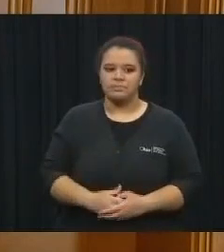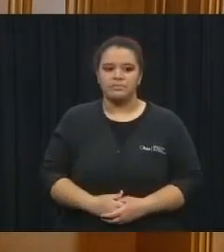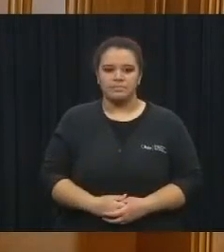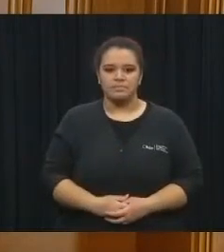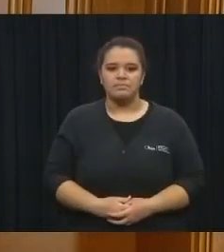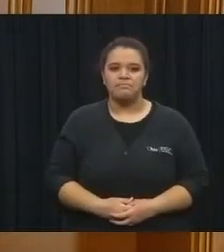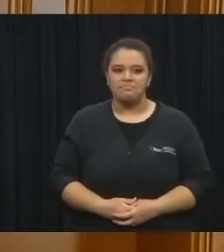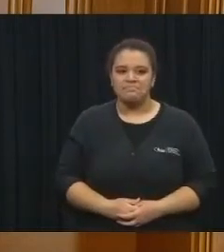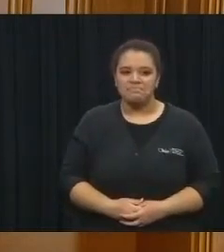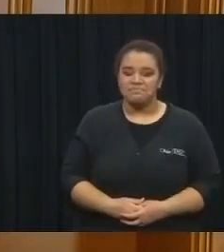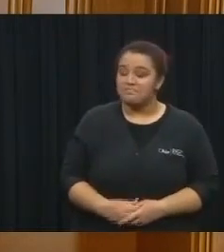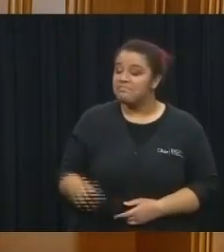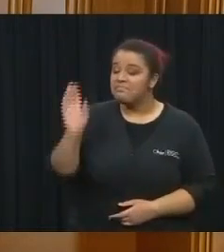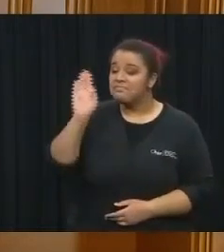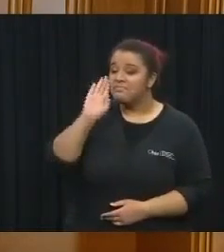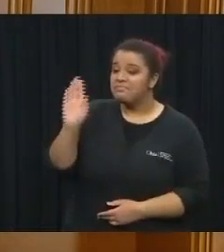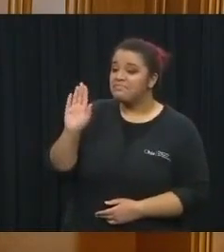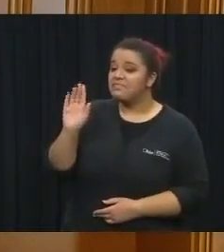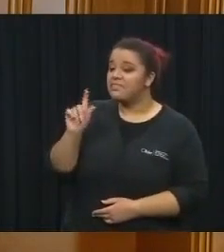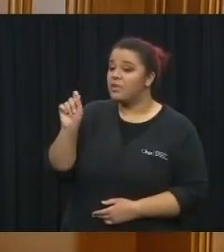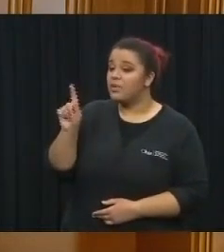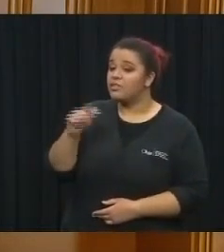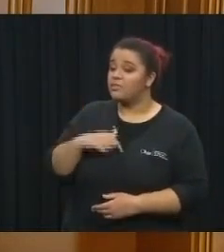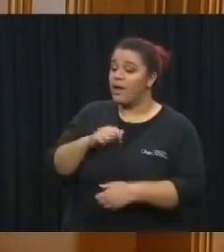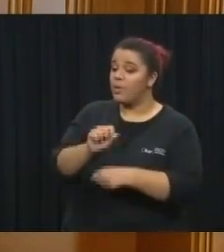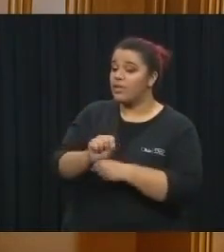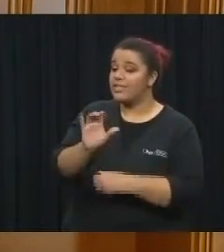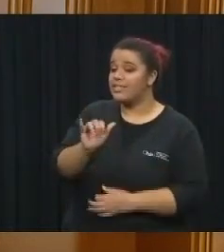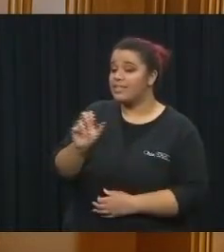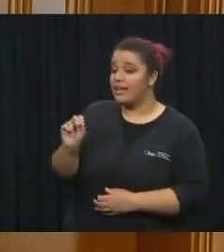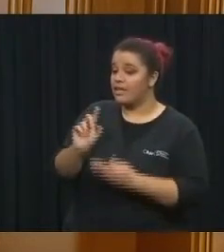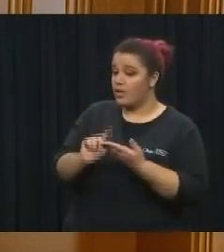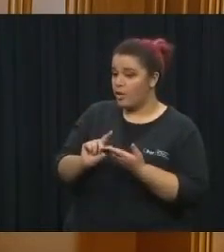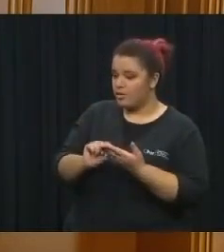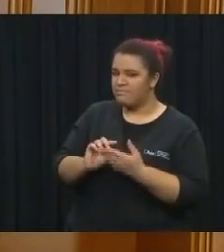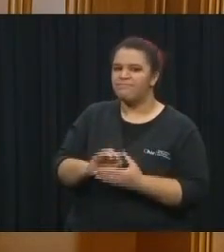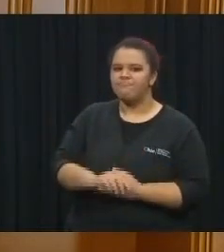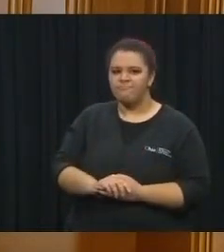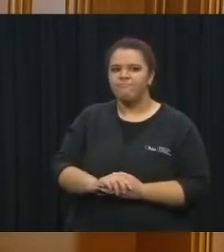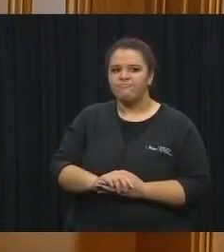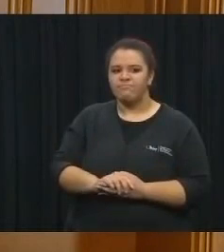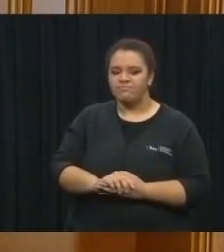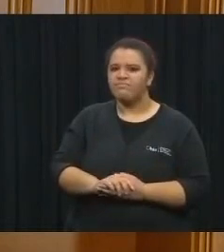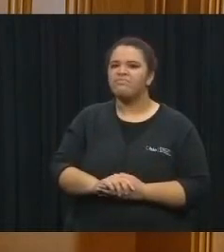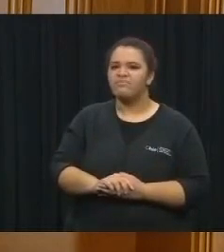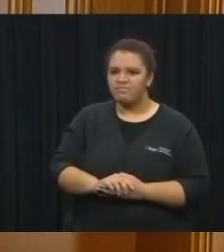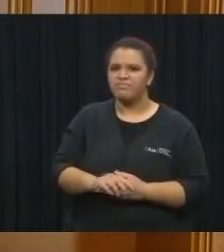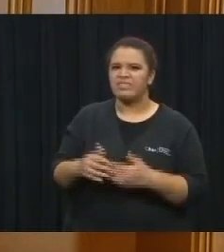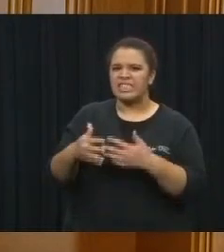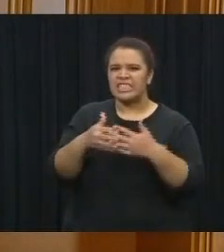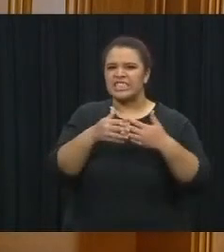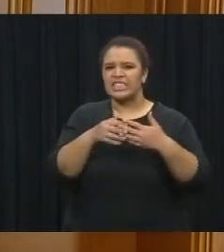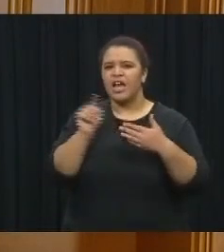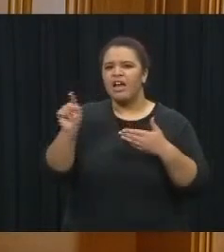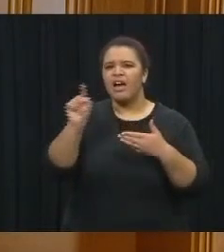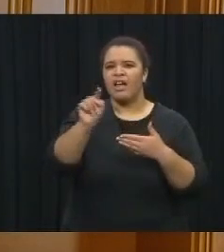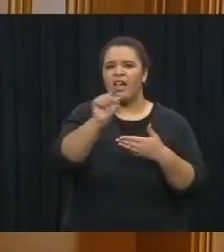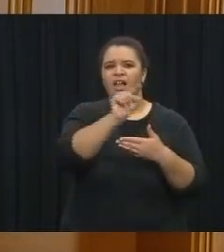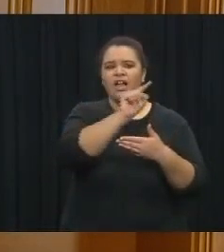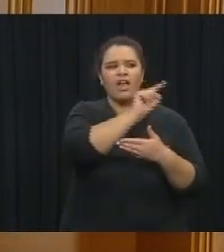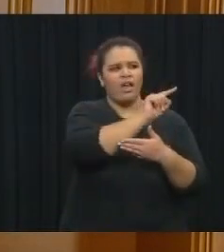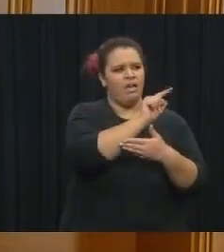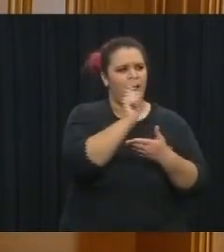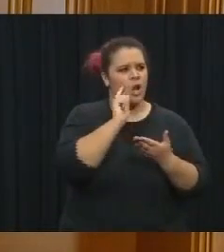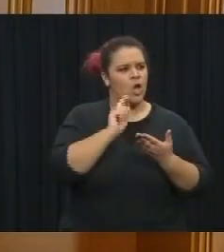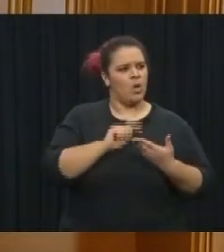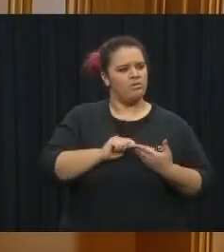This is Jackie Borchert from the Cincinnati Enquirer. Ohio is one of a few states that's not regularly reporting negative test results or